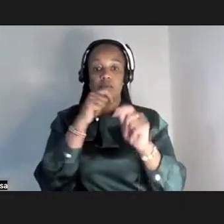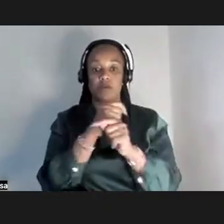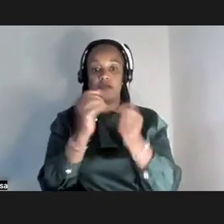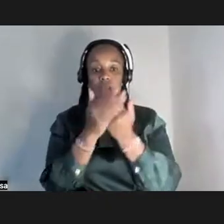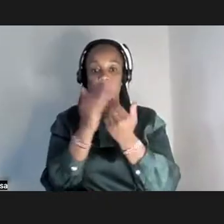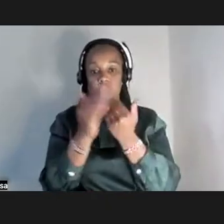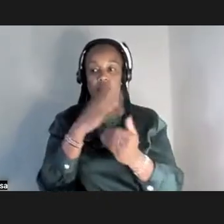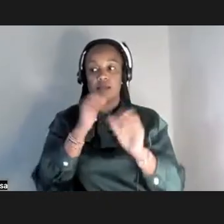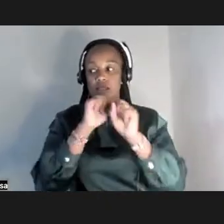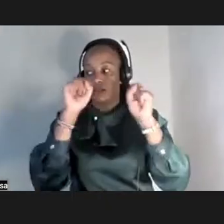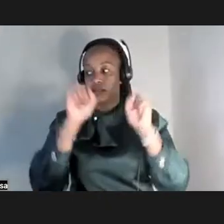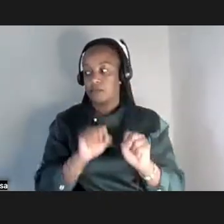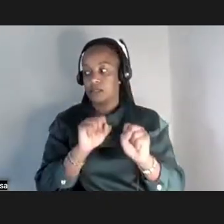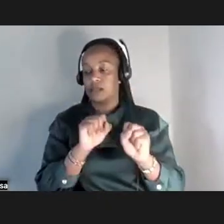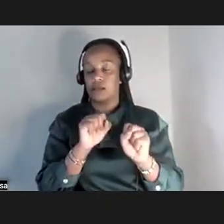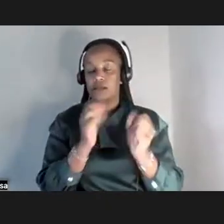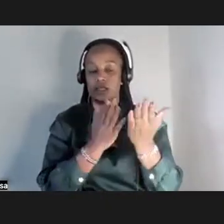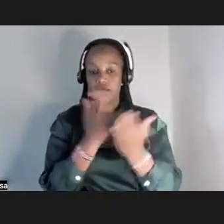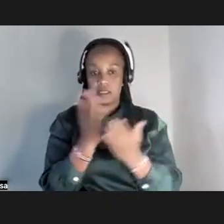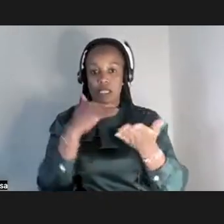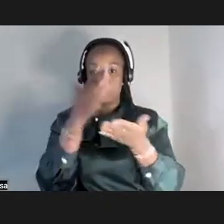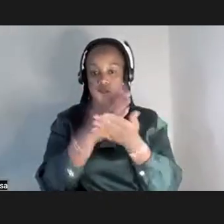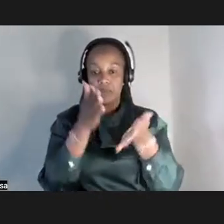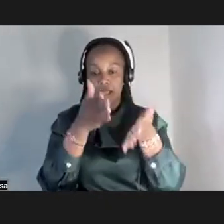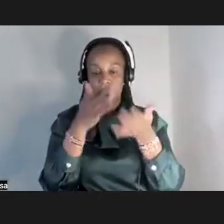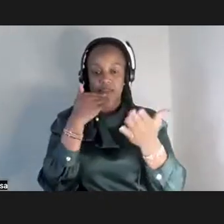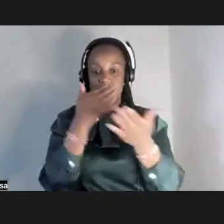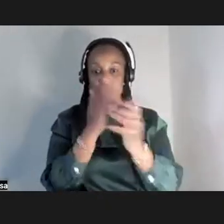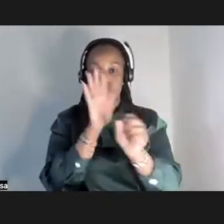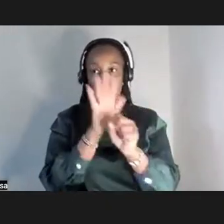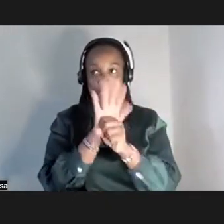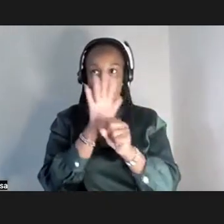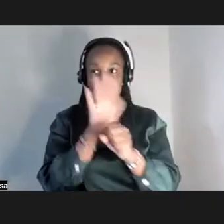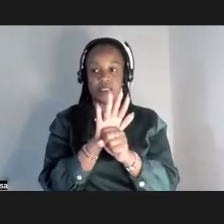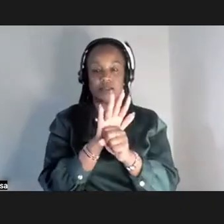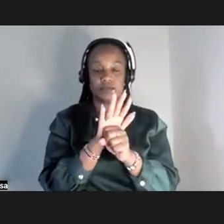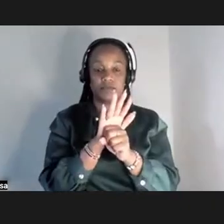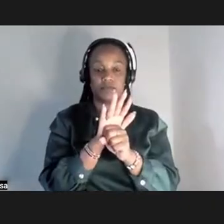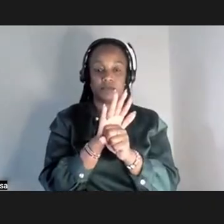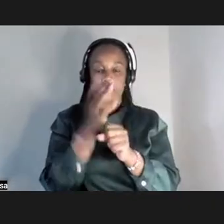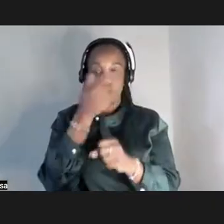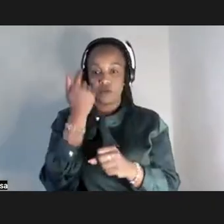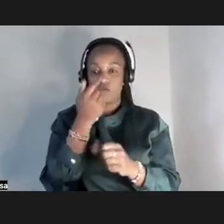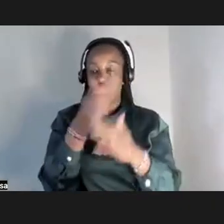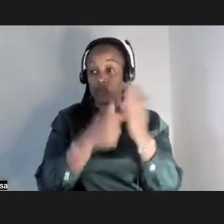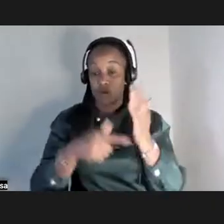and services. I will stop there. Thank you so much again. We're going to put a slide up now that has a list of